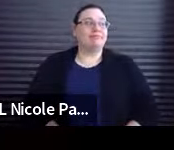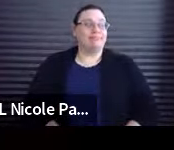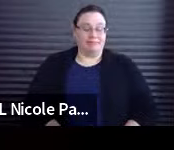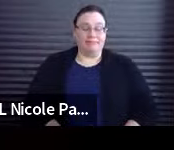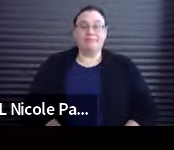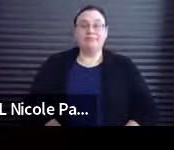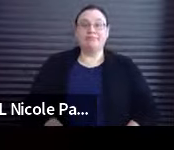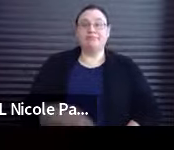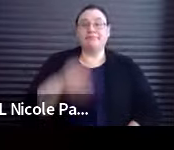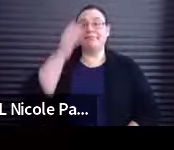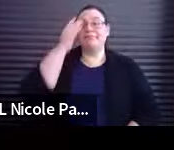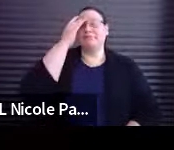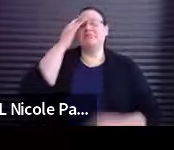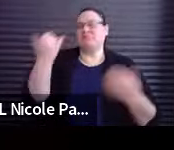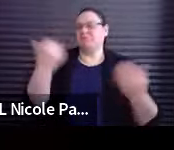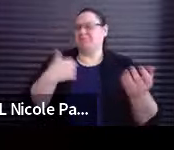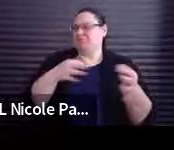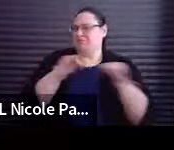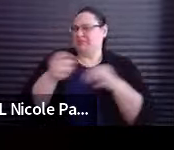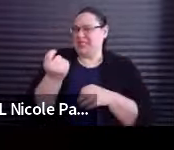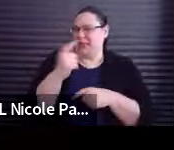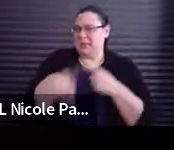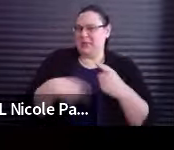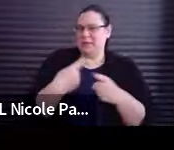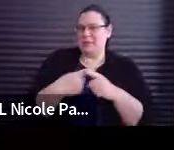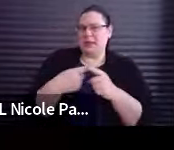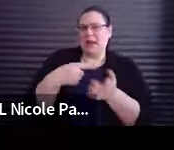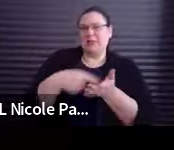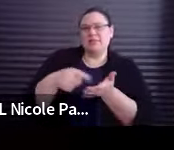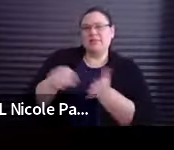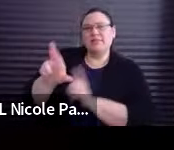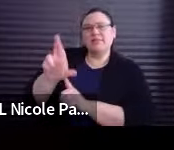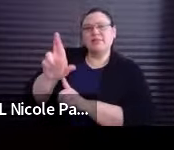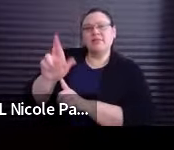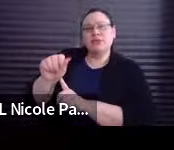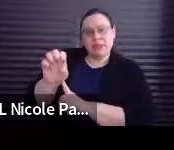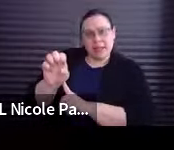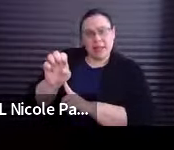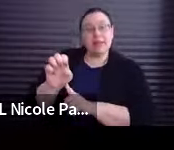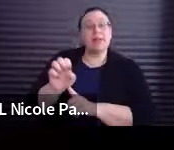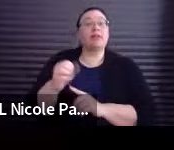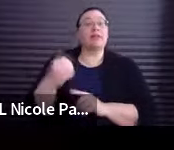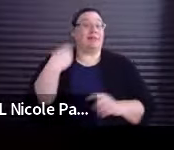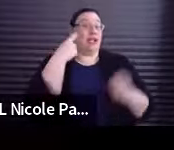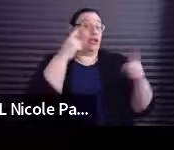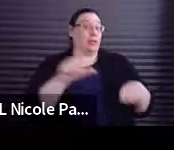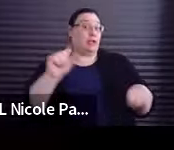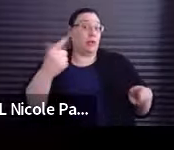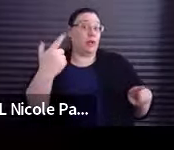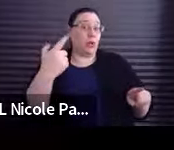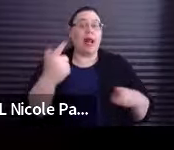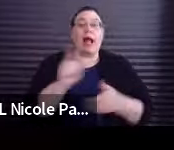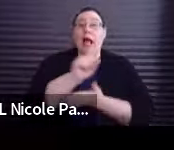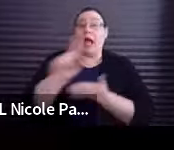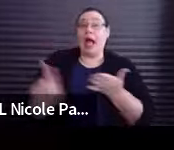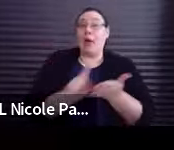Now, let's talk a little bit about the rates. Under the 2021 agreement, the hourly rate